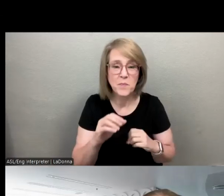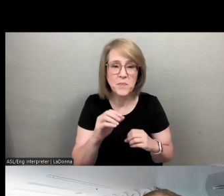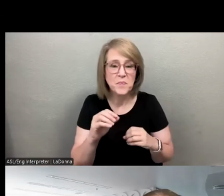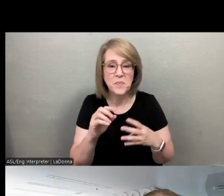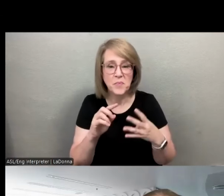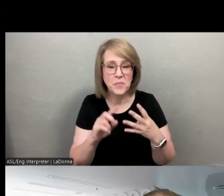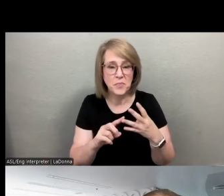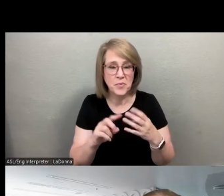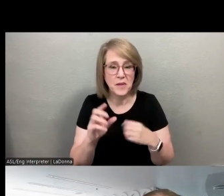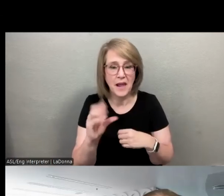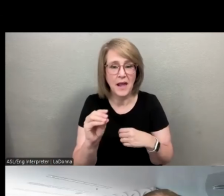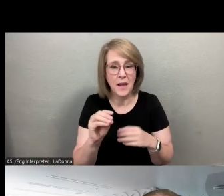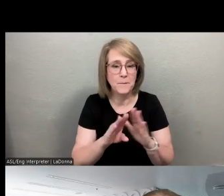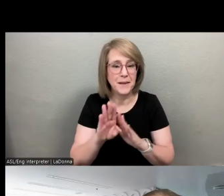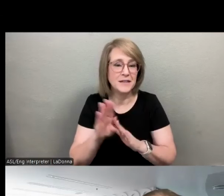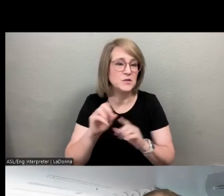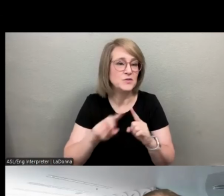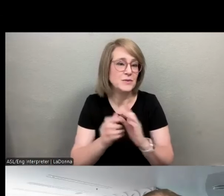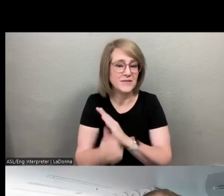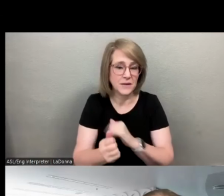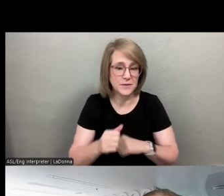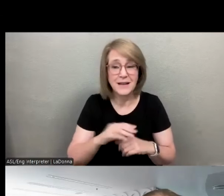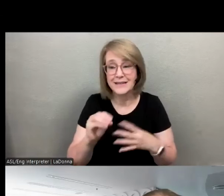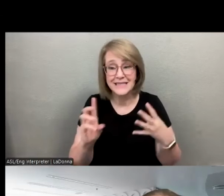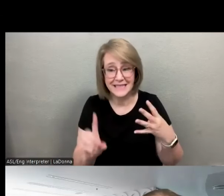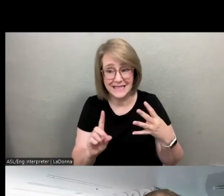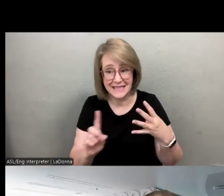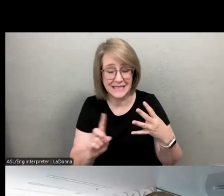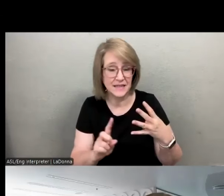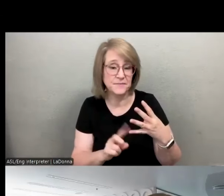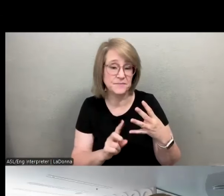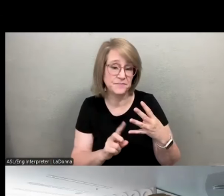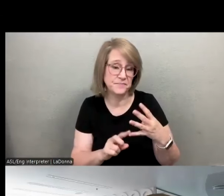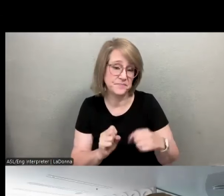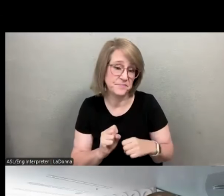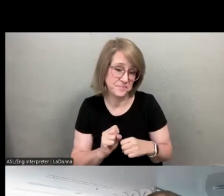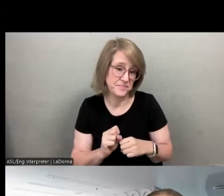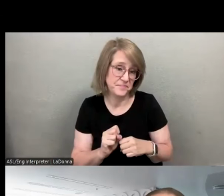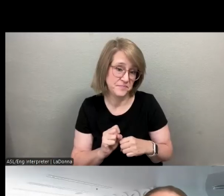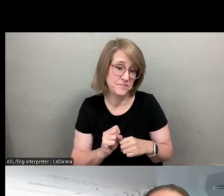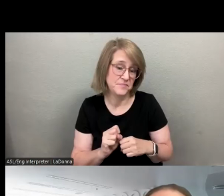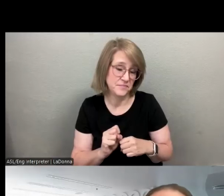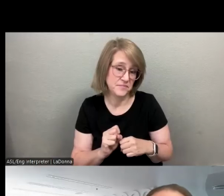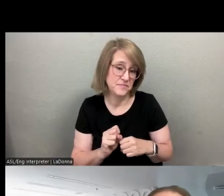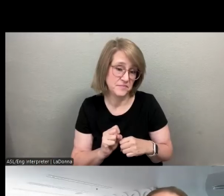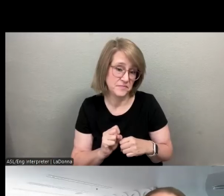thinking? Well, if we're talking about advantages, a couple of those other questions don't